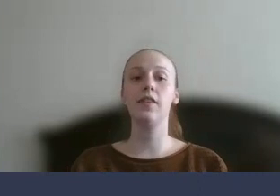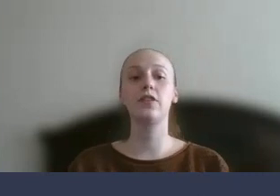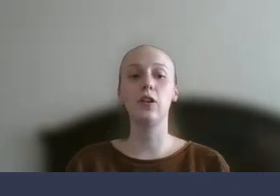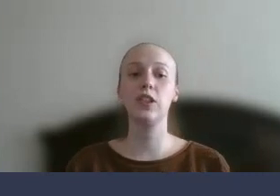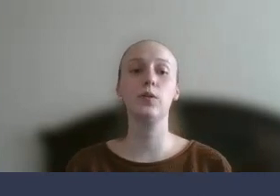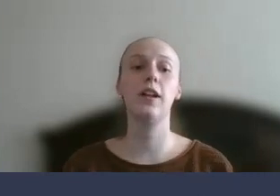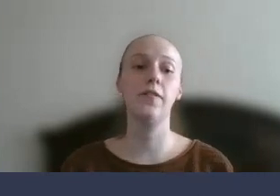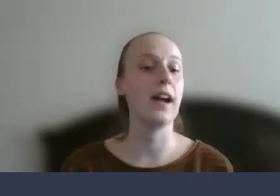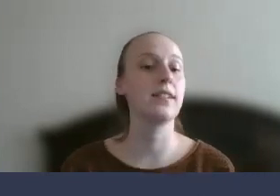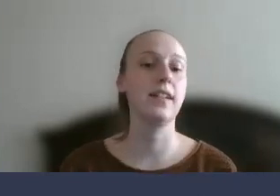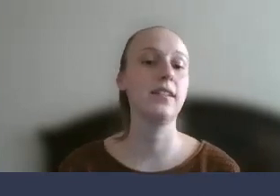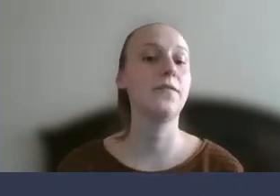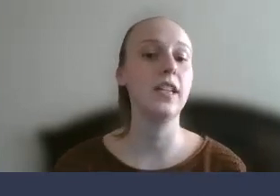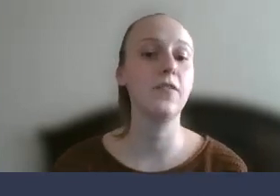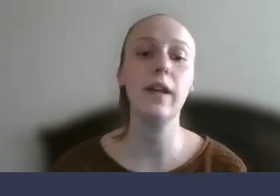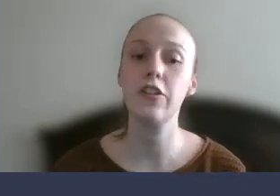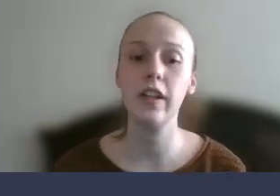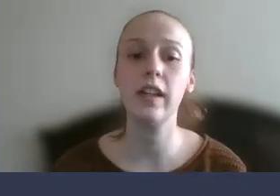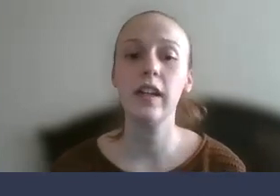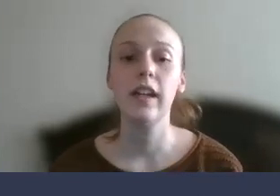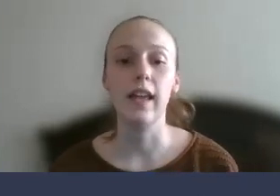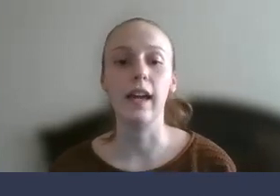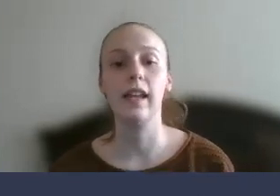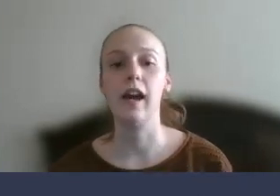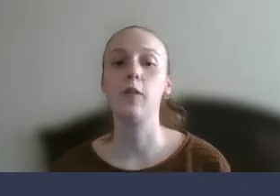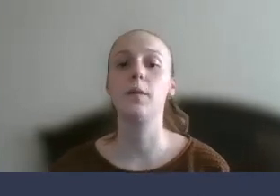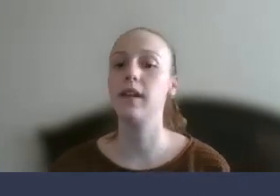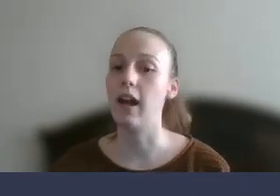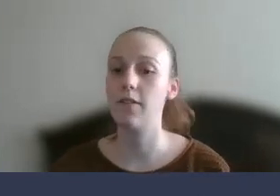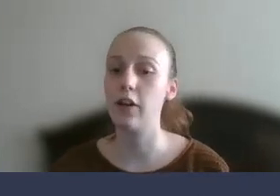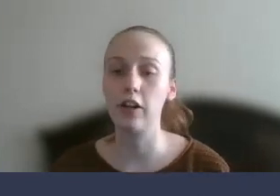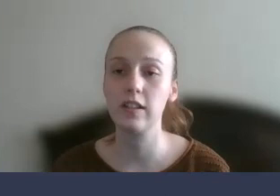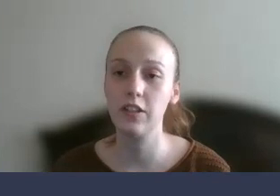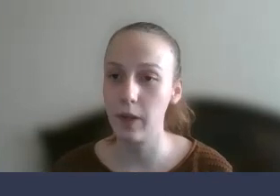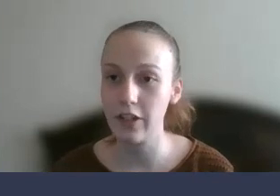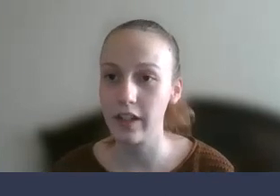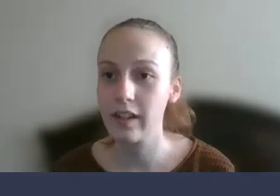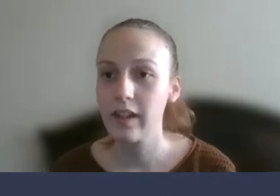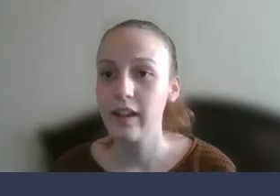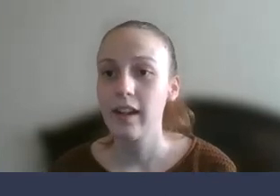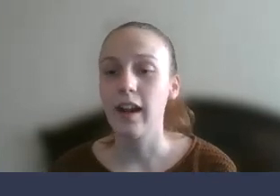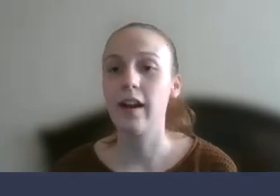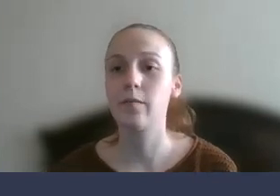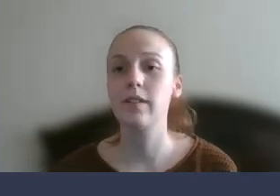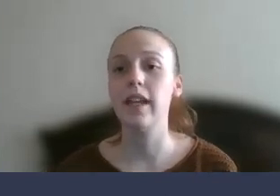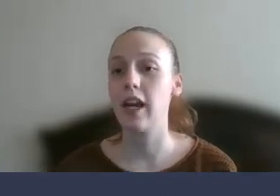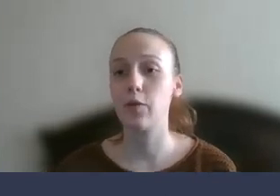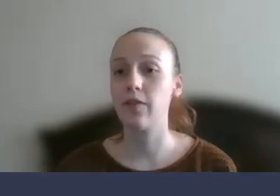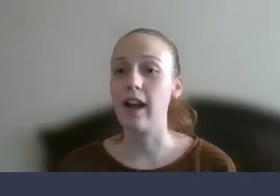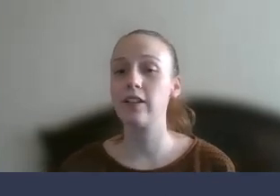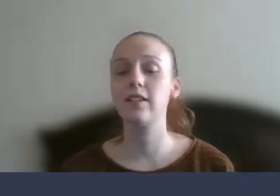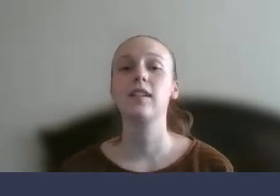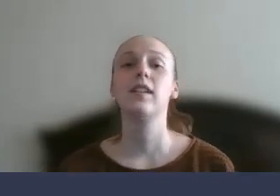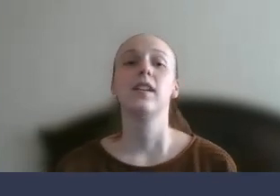And then there's also a lot of access to different information that can help them get out of their current situation.